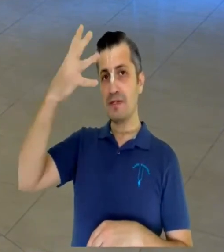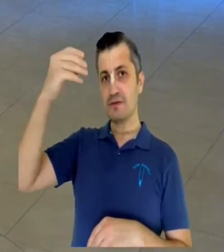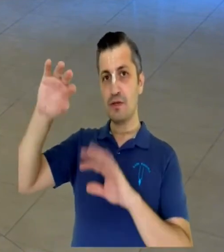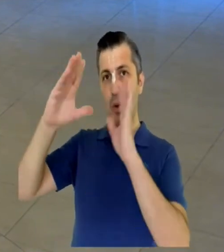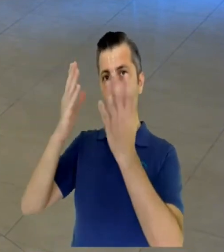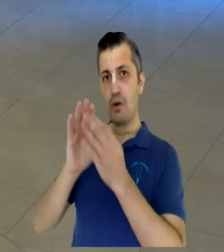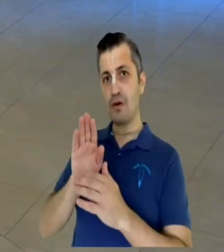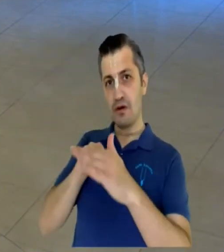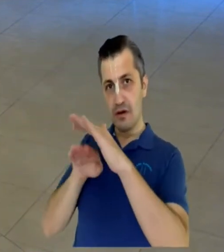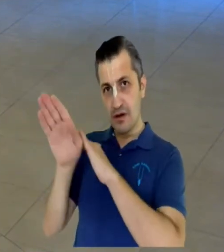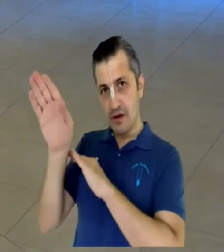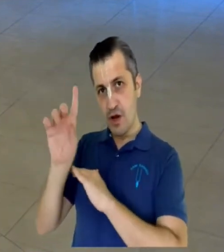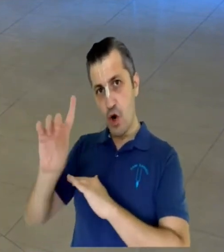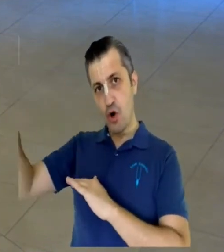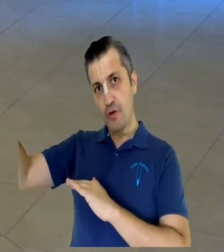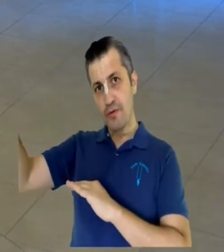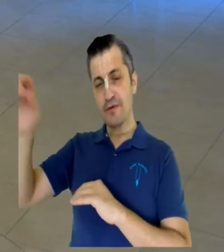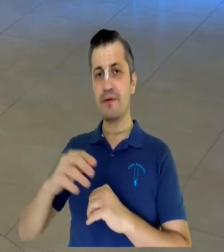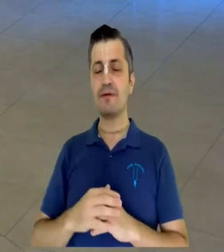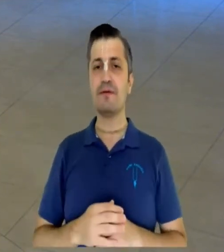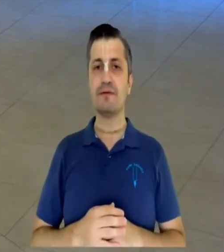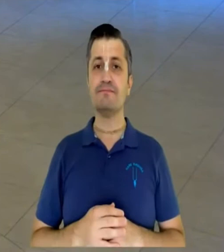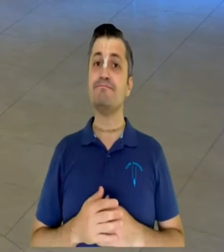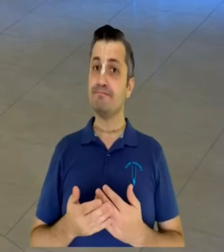who can understand Lord Krishna